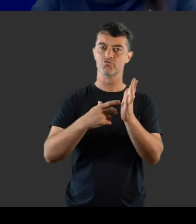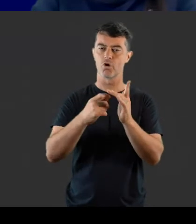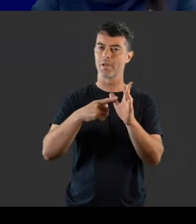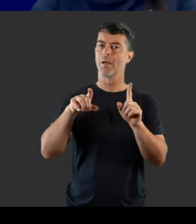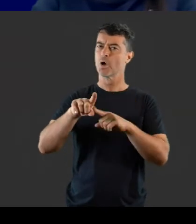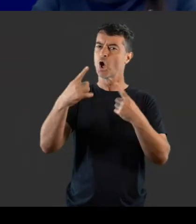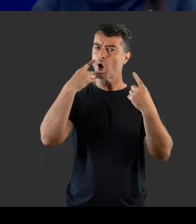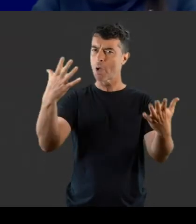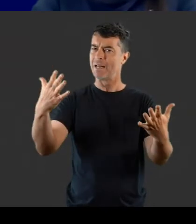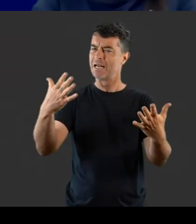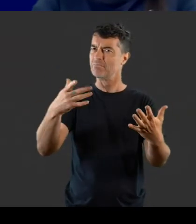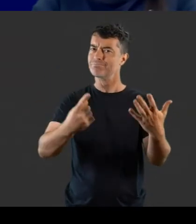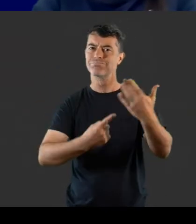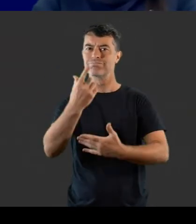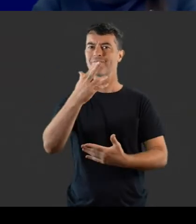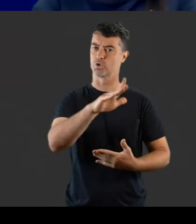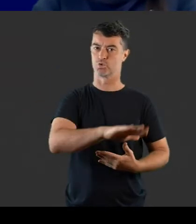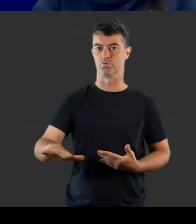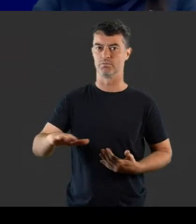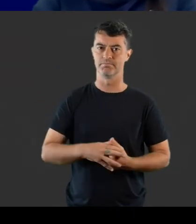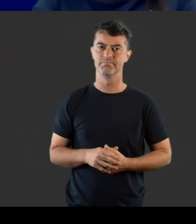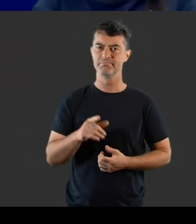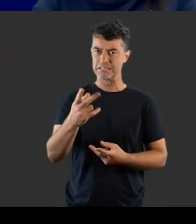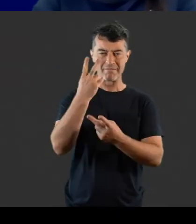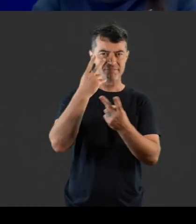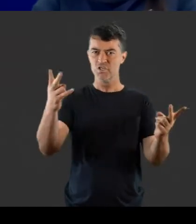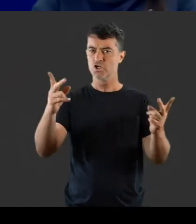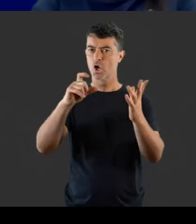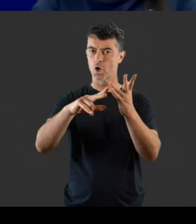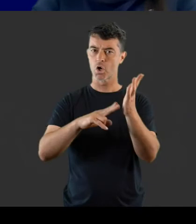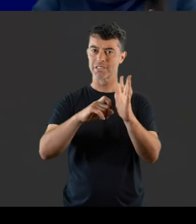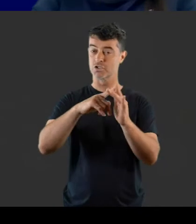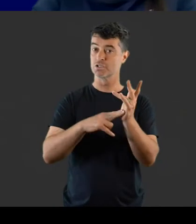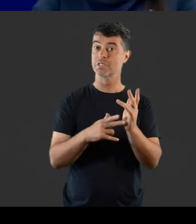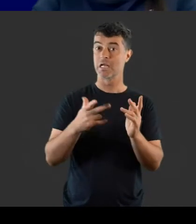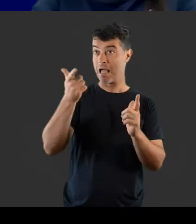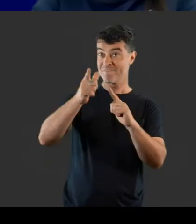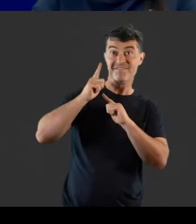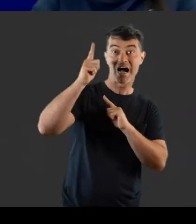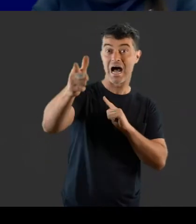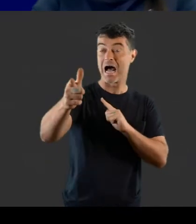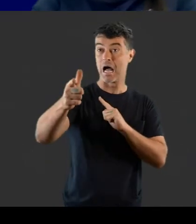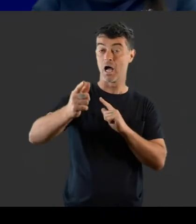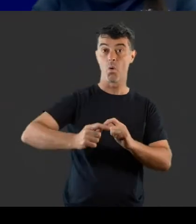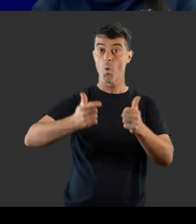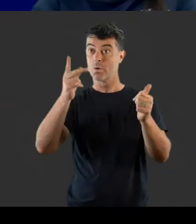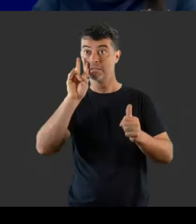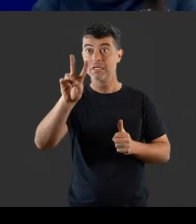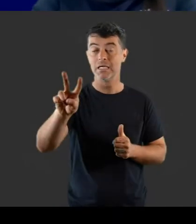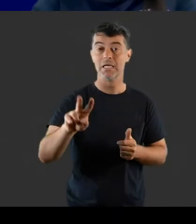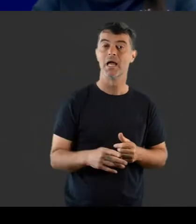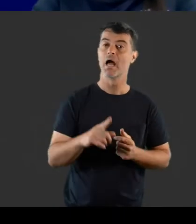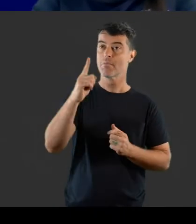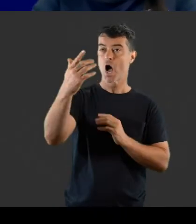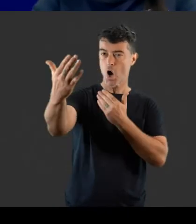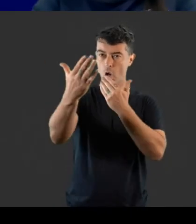Hypermetropia is the most common refractive error in children. This is a vision condition in which distant objects can be